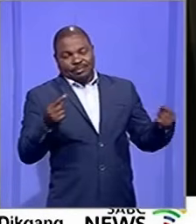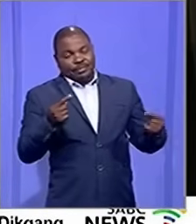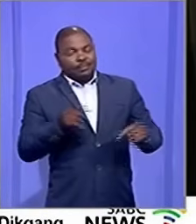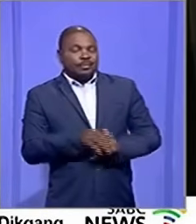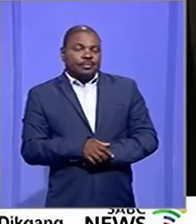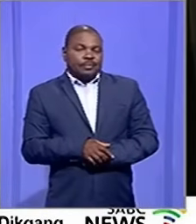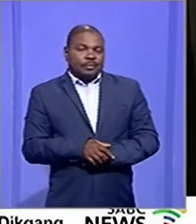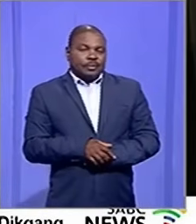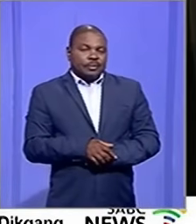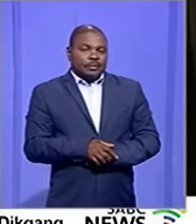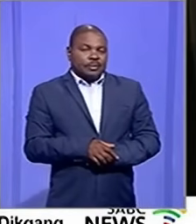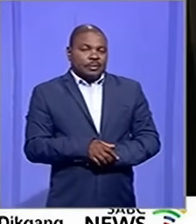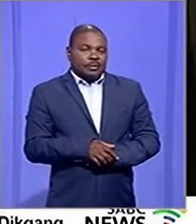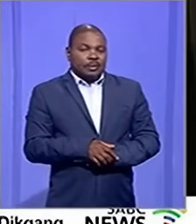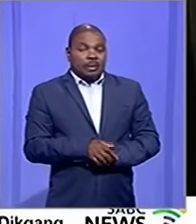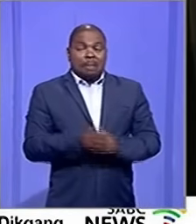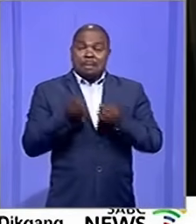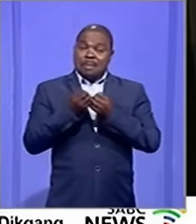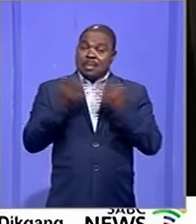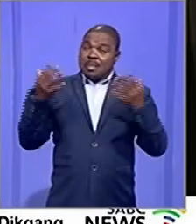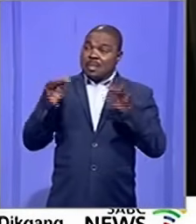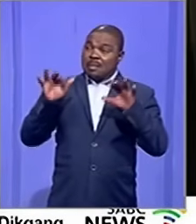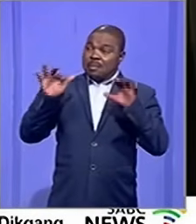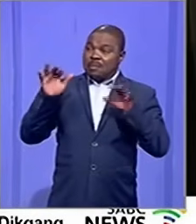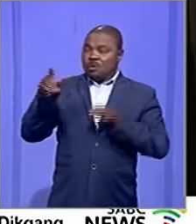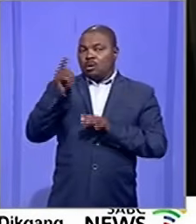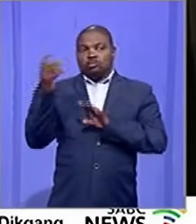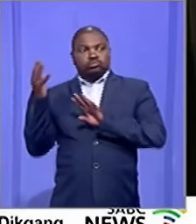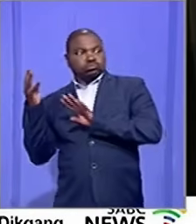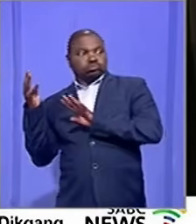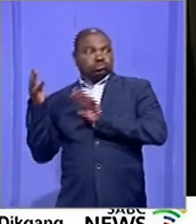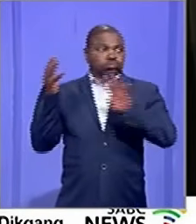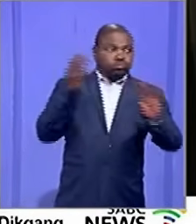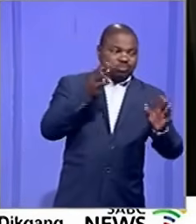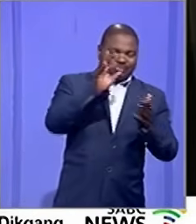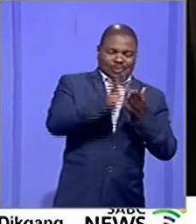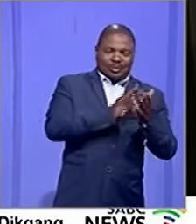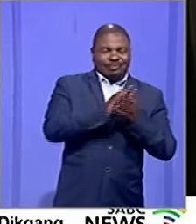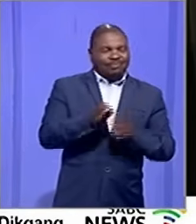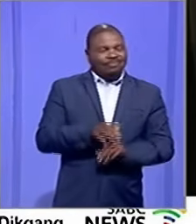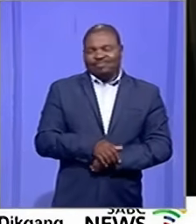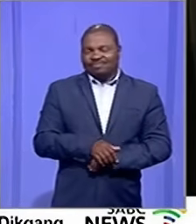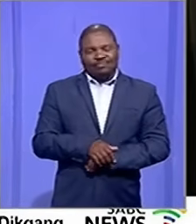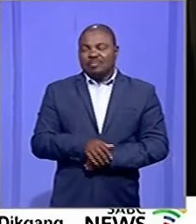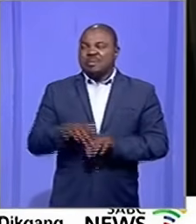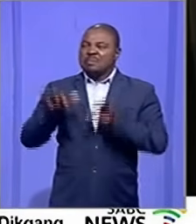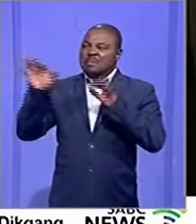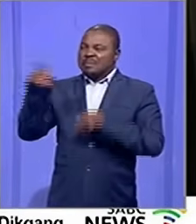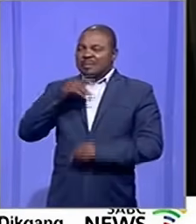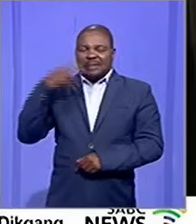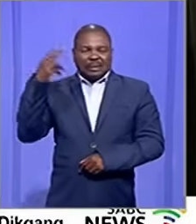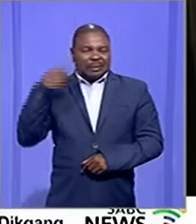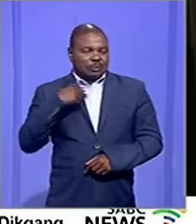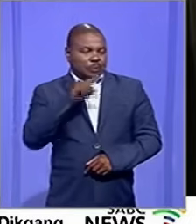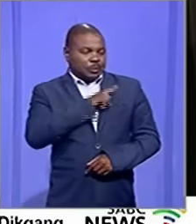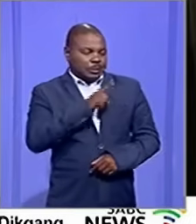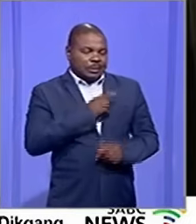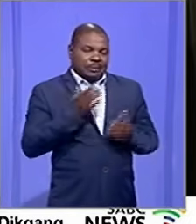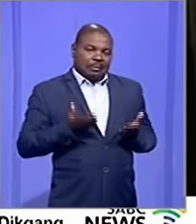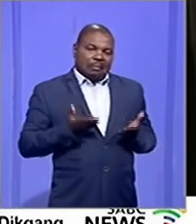hobane boholo ba setjhaba ha sa tswa ka matla lo vouta hobane se nyahamisitswe ko tlhokeho ya